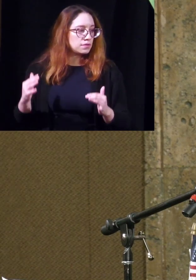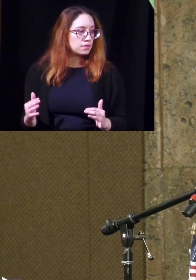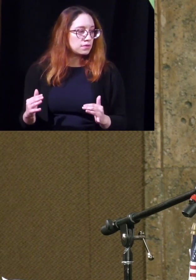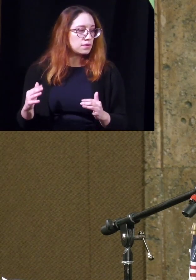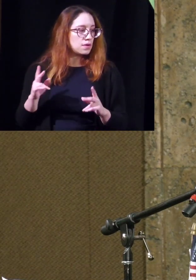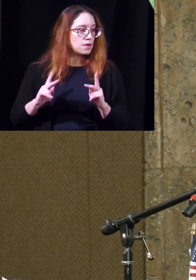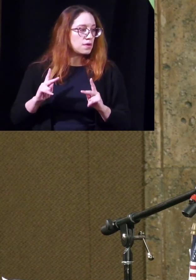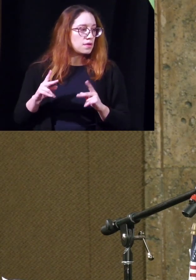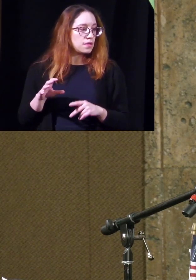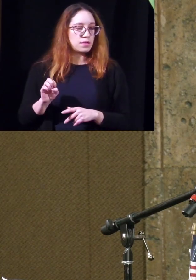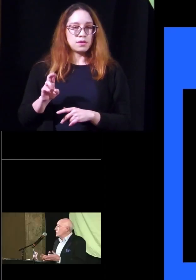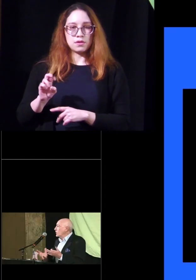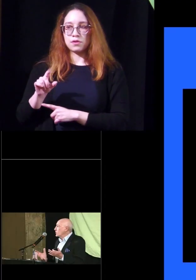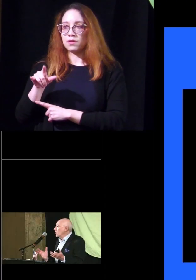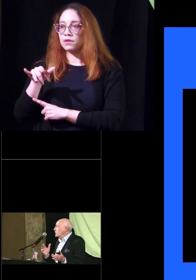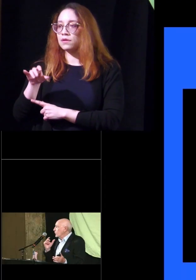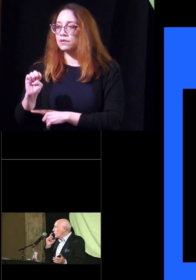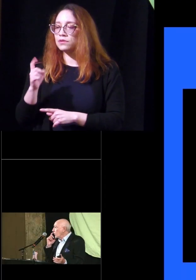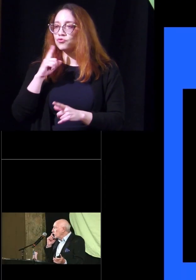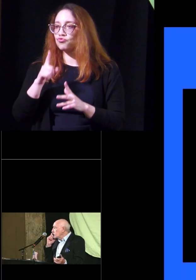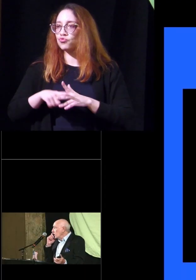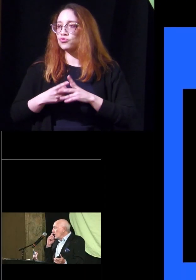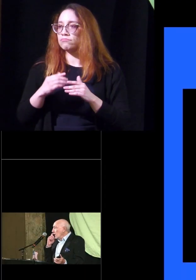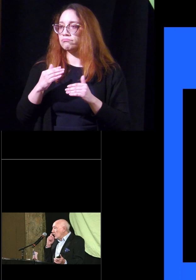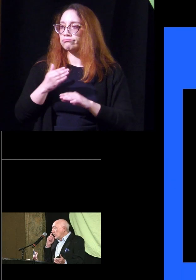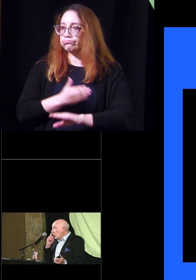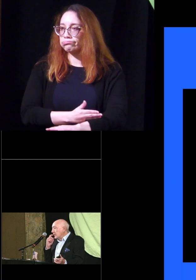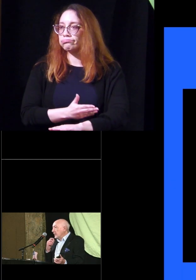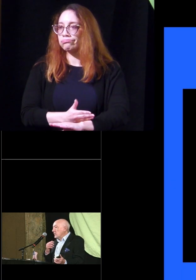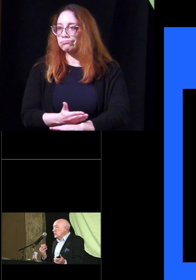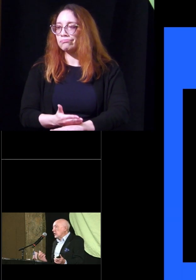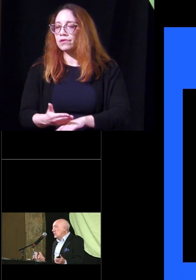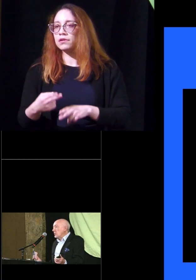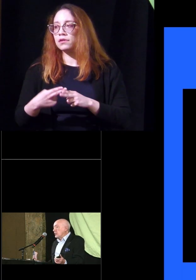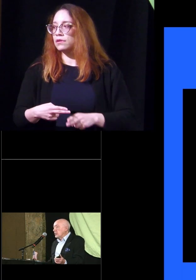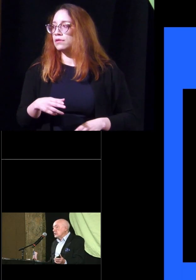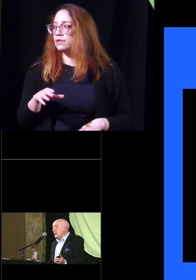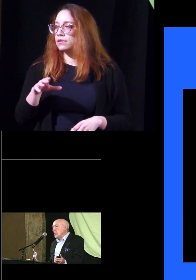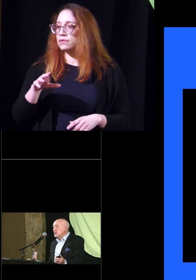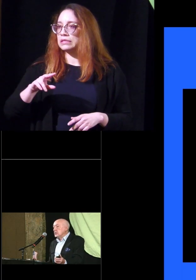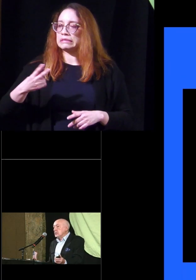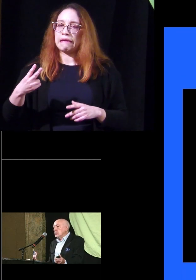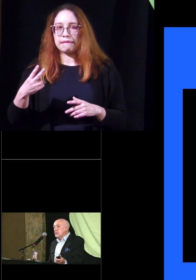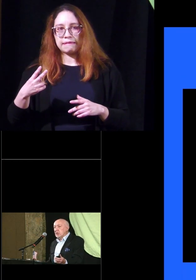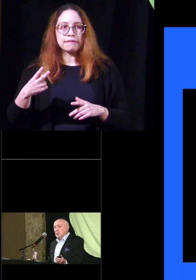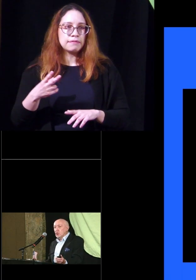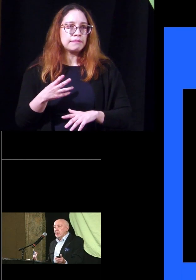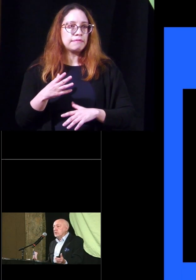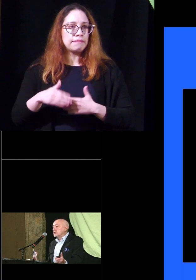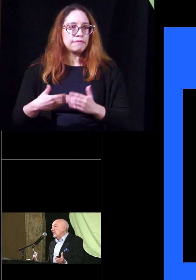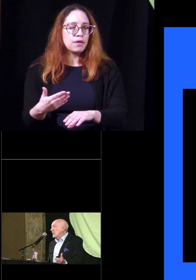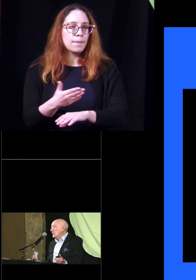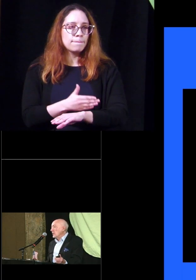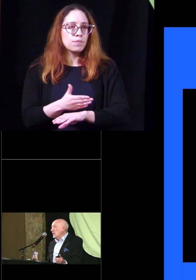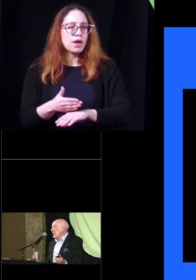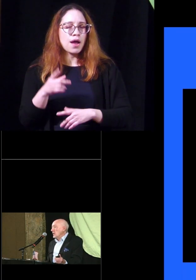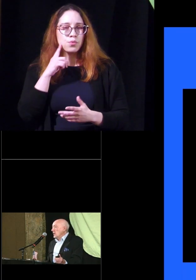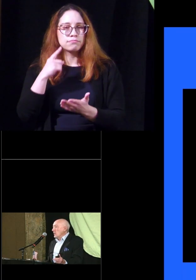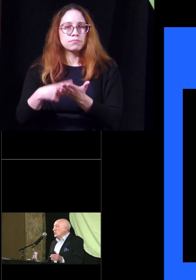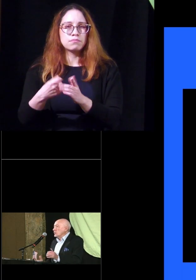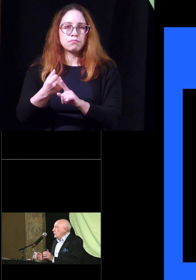people had relapsing MS, we knew that sometimes they could start to progress, and we called that secondary progressive MS. I'm going to say a little more about this